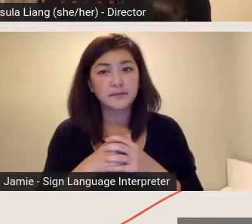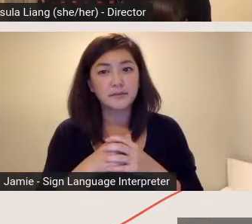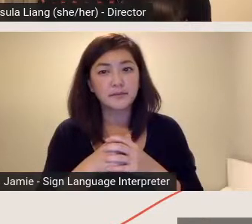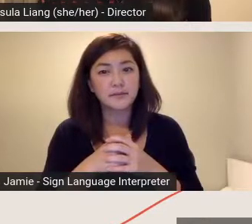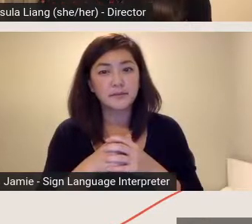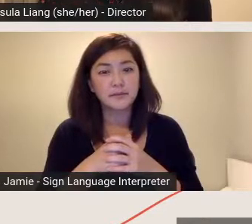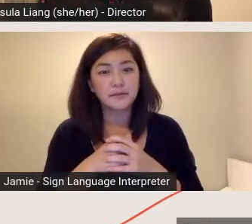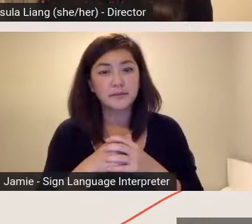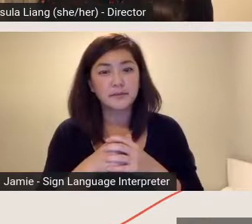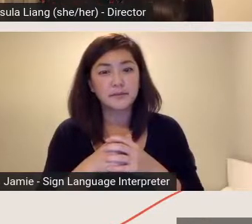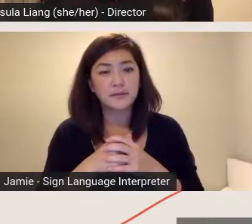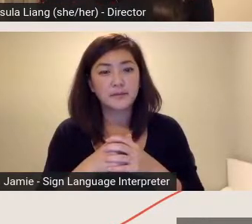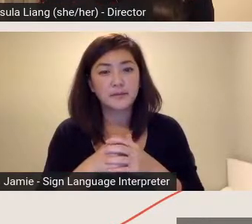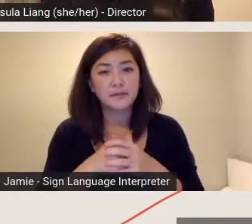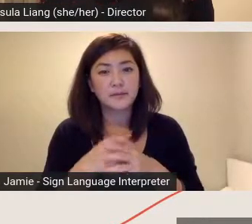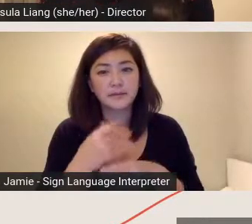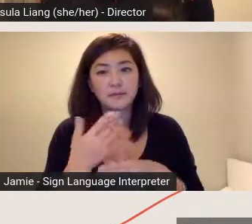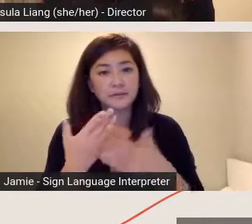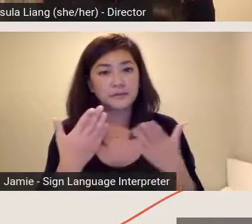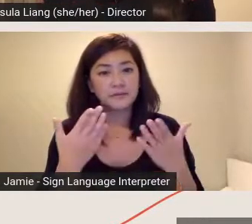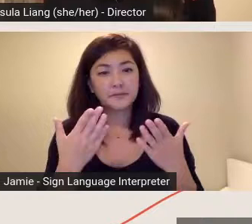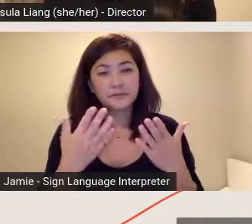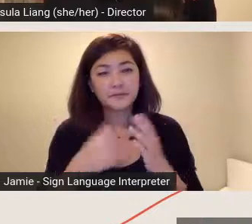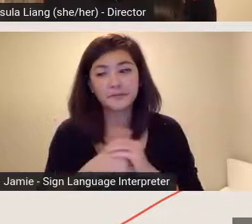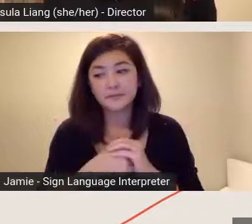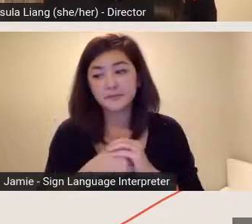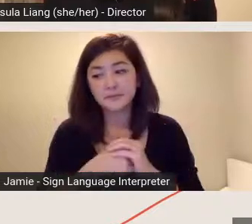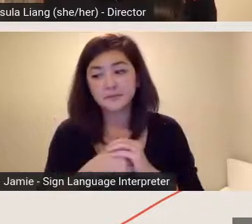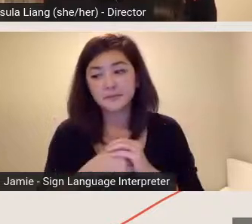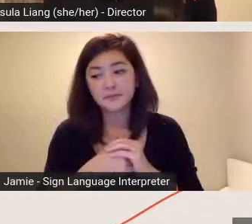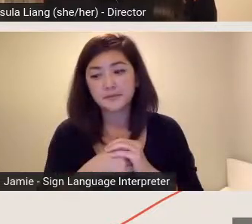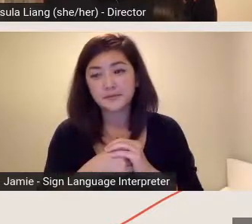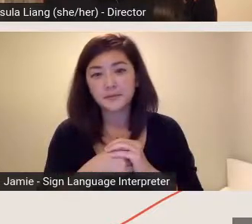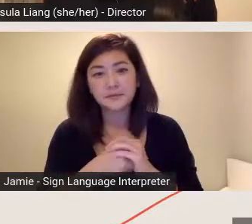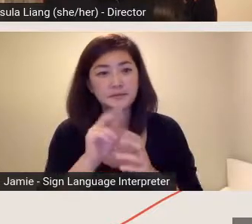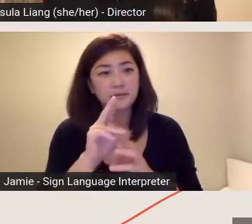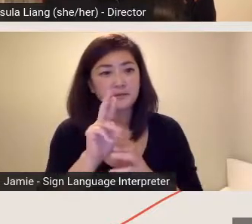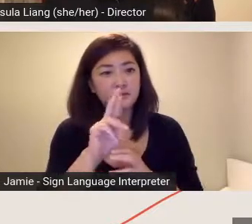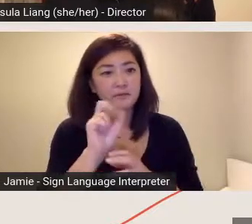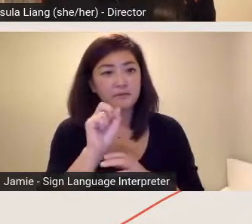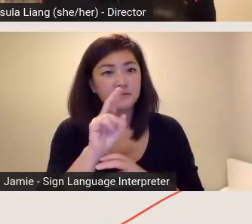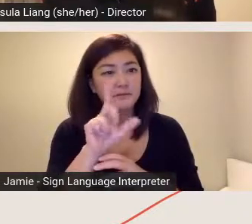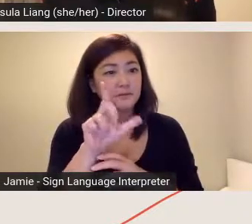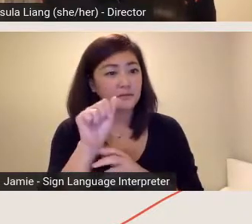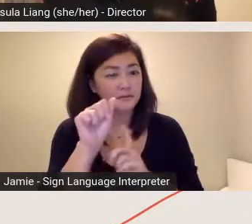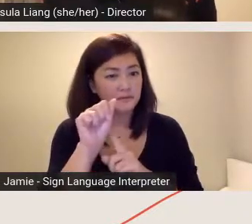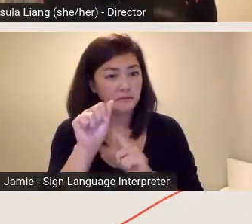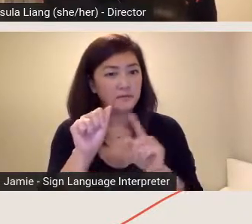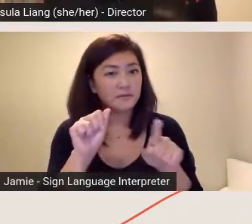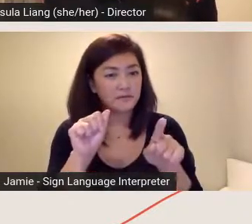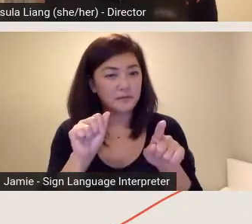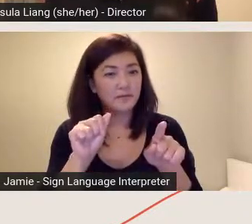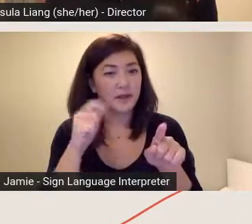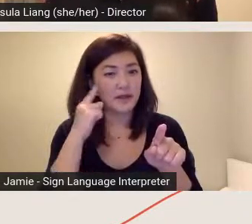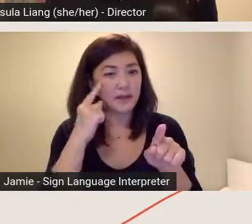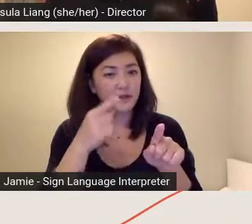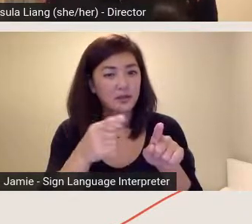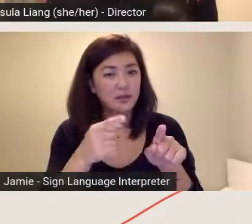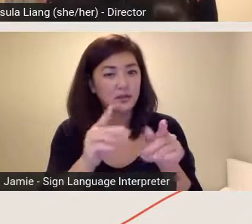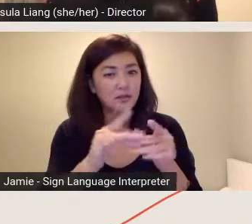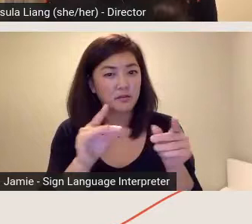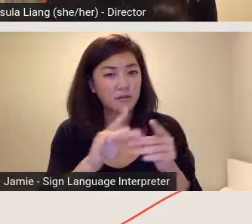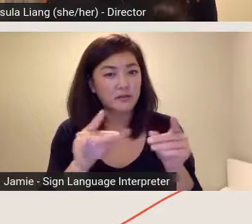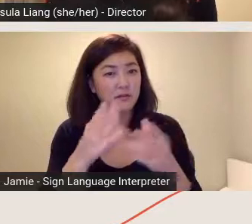than others. For example, there were some just like really practical things that like Ursula